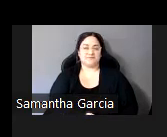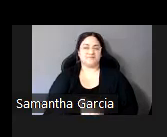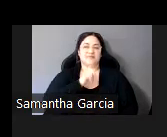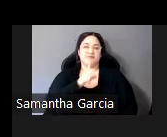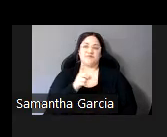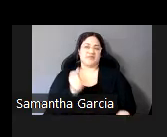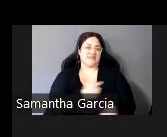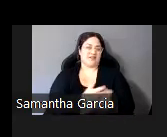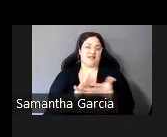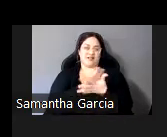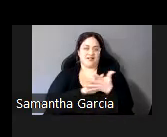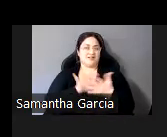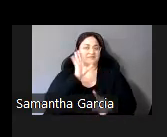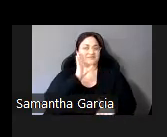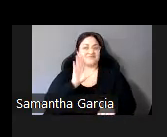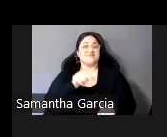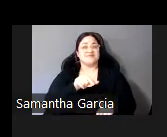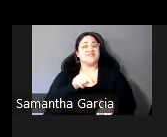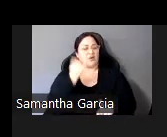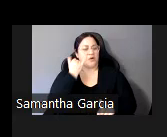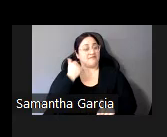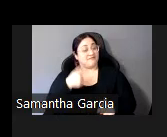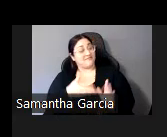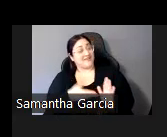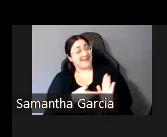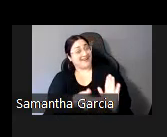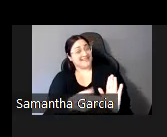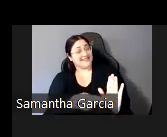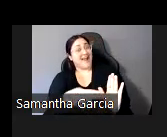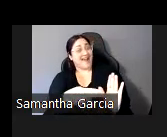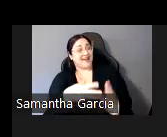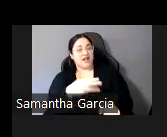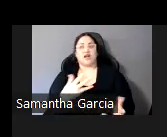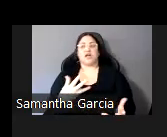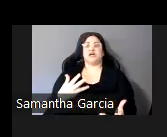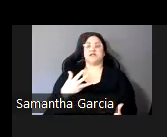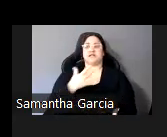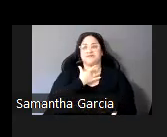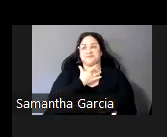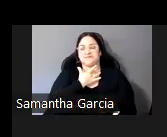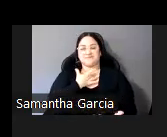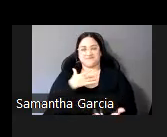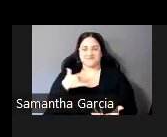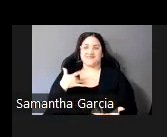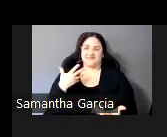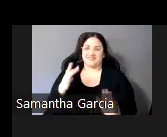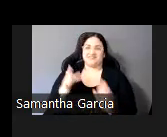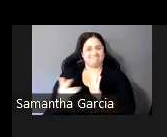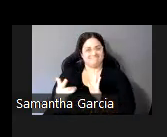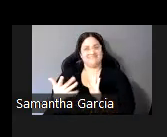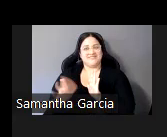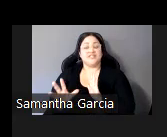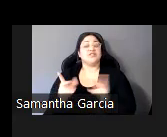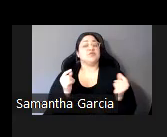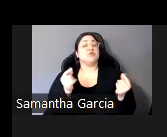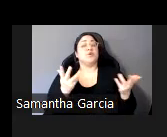think you might be a victim of this type of scam, a good place to start is requesting a land registry check at the land registry office. This can